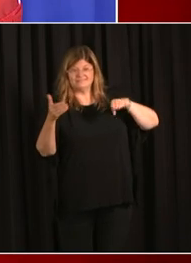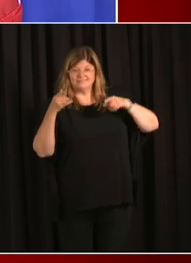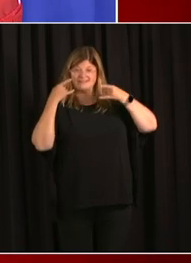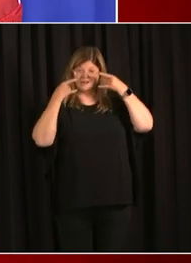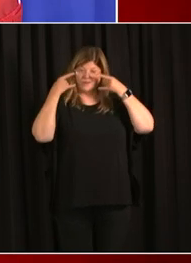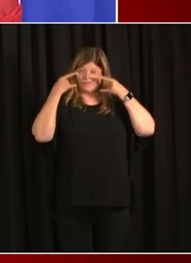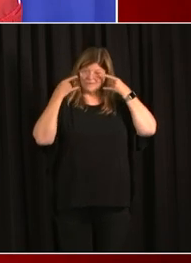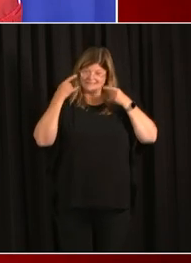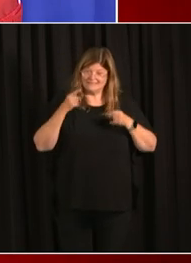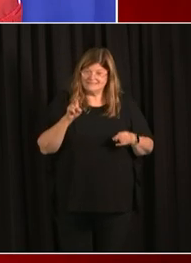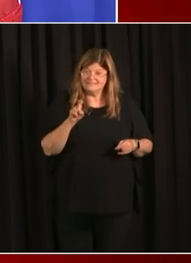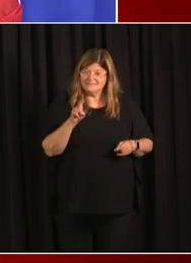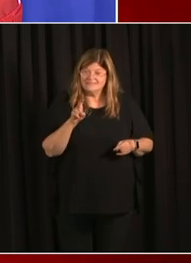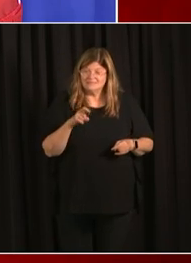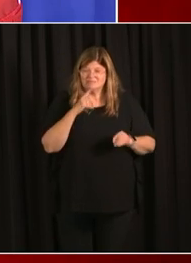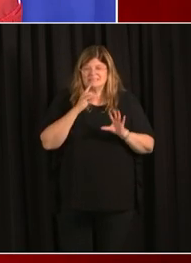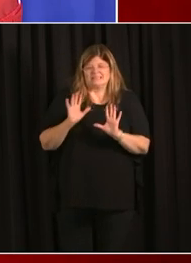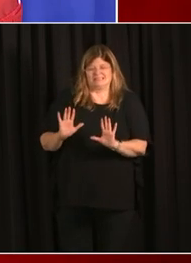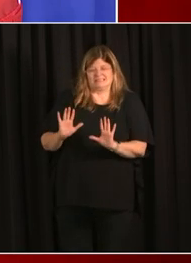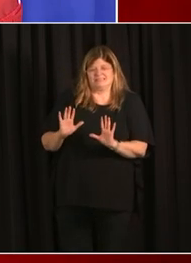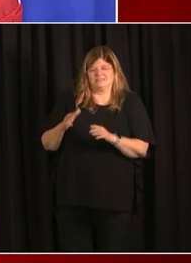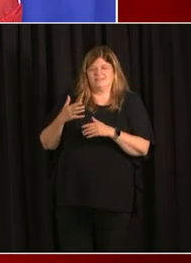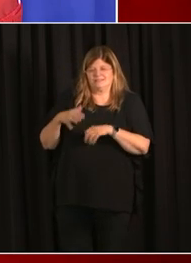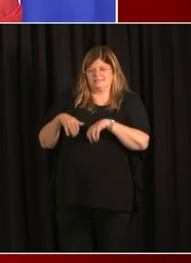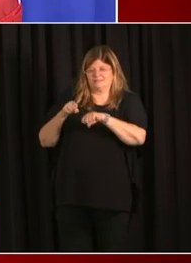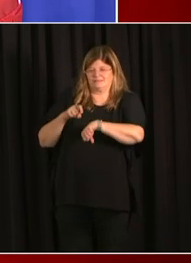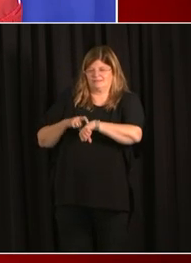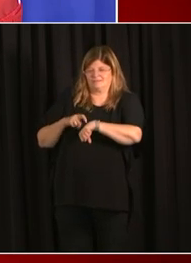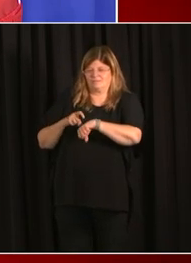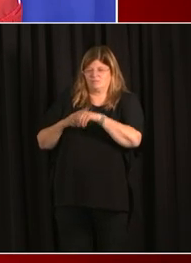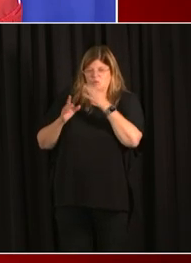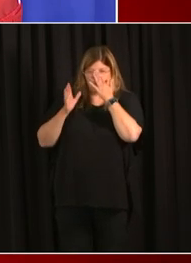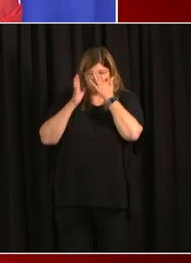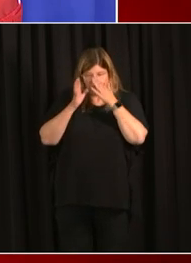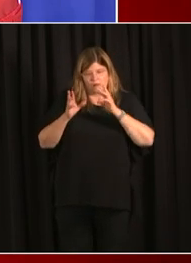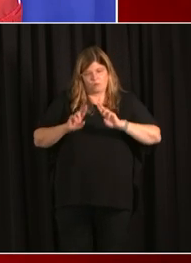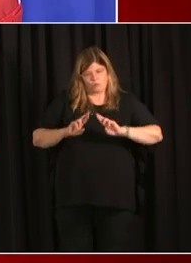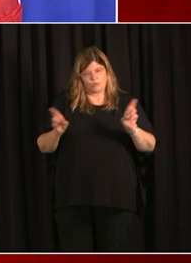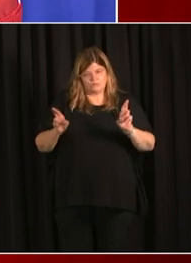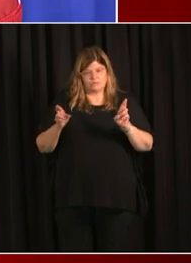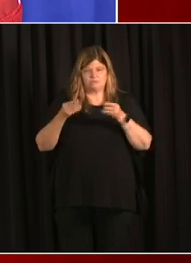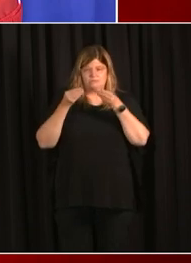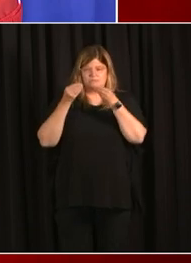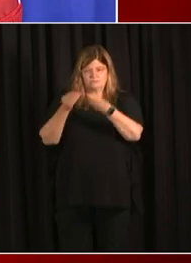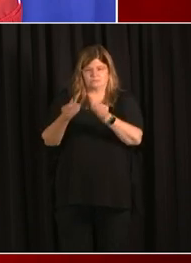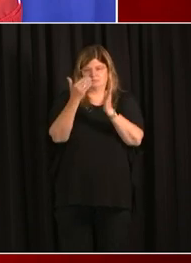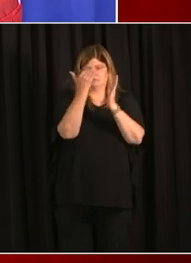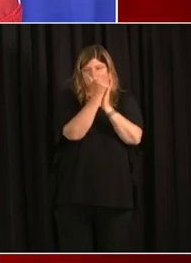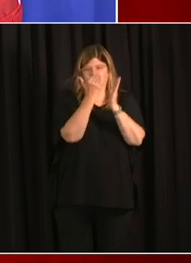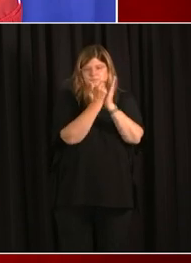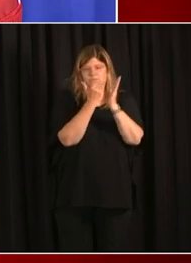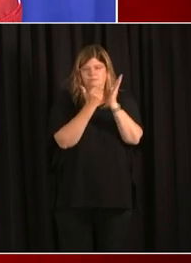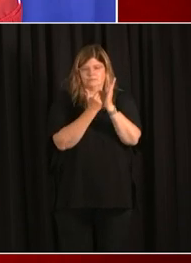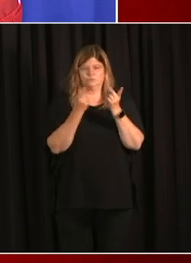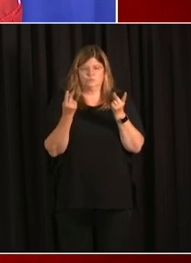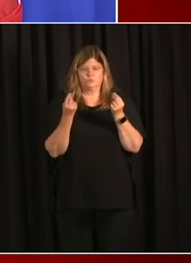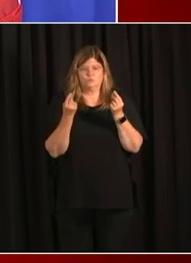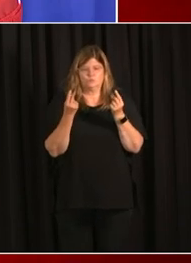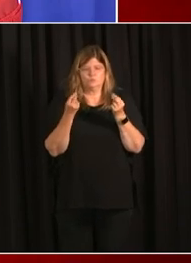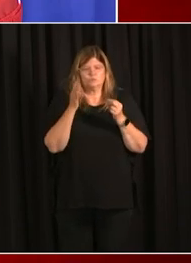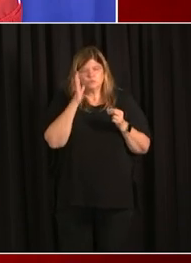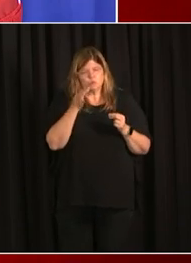will spend some time providing guidance, some guidance documentation, and actually they'll be doing that pretty